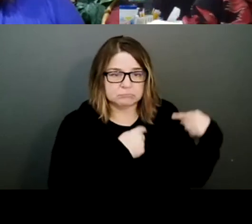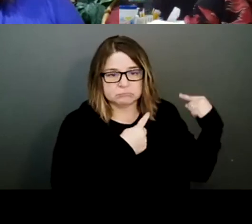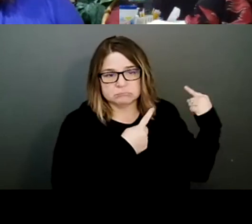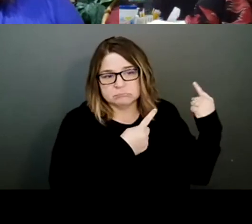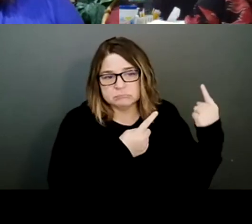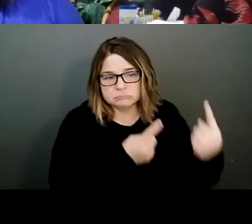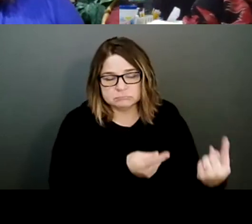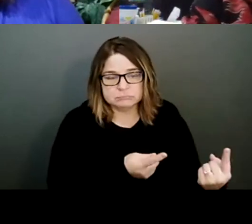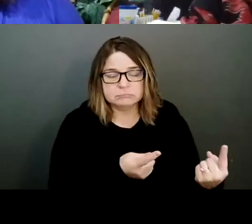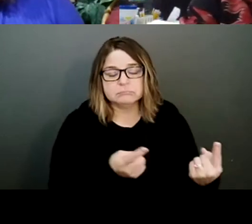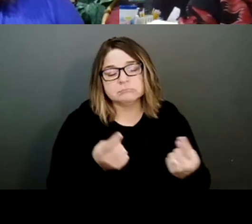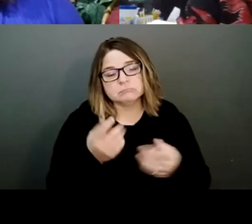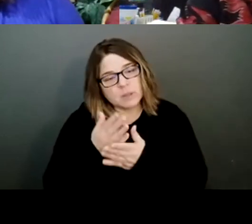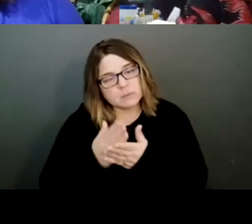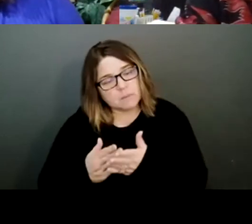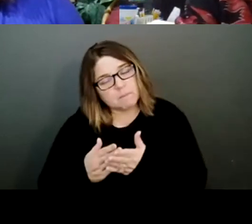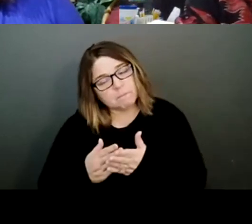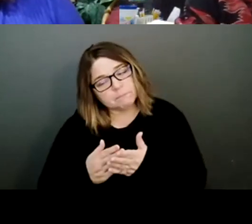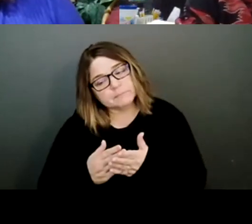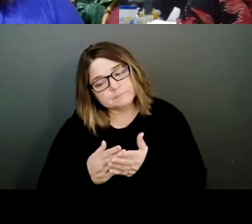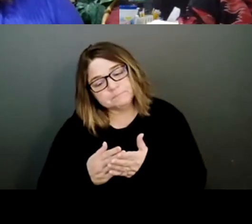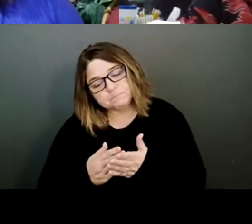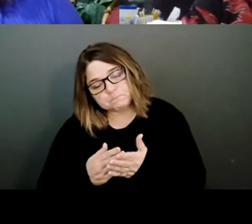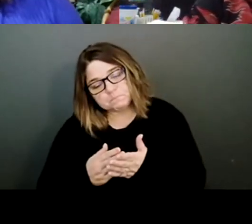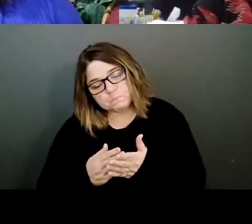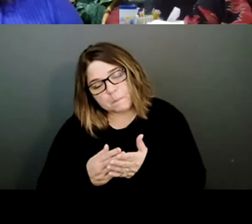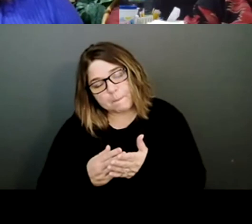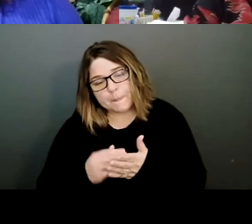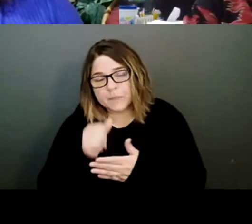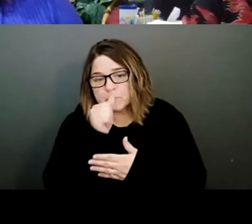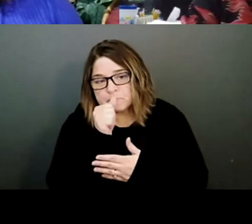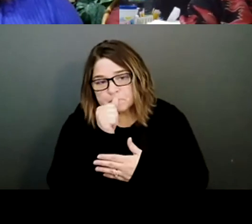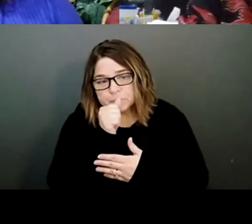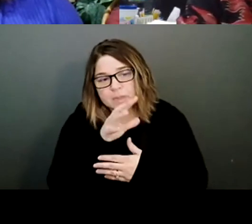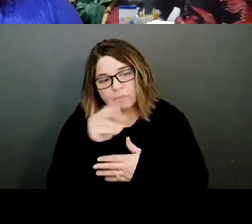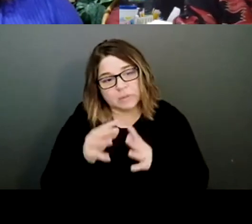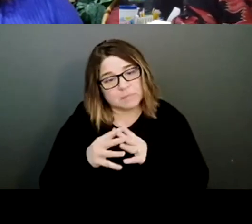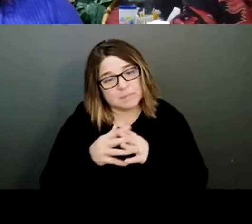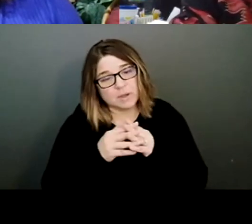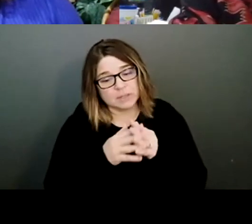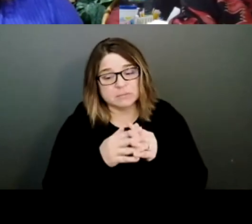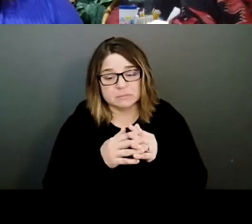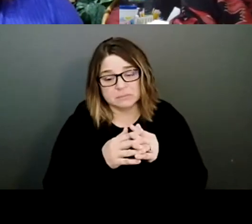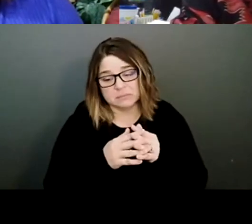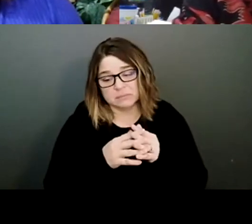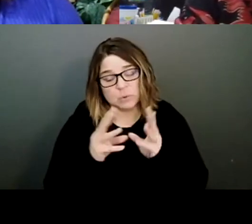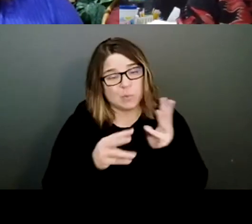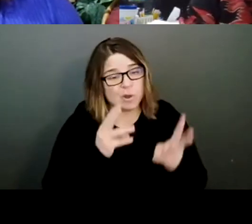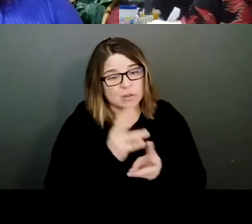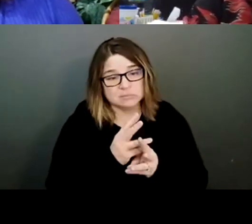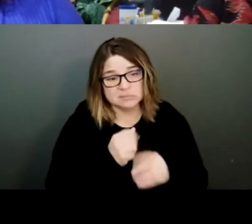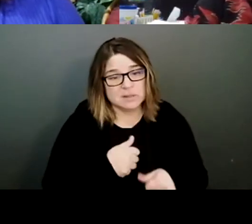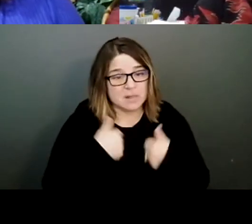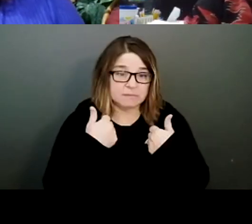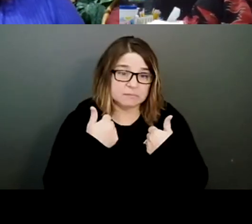Some of it is just the secretive of the African American world and life,